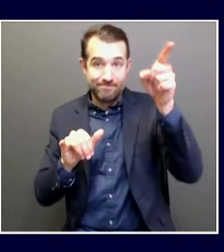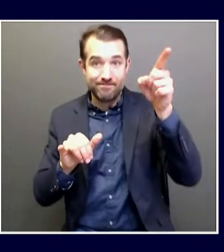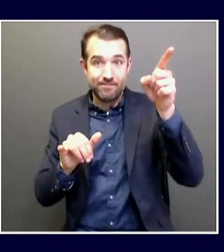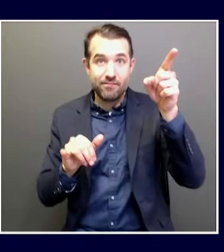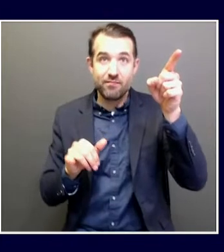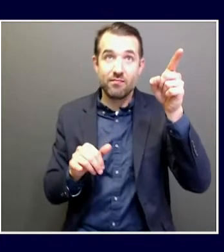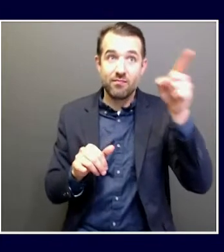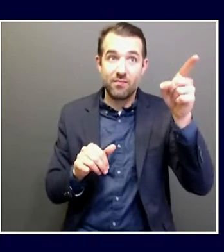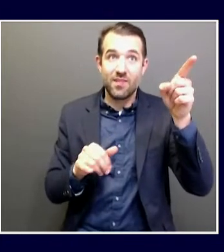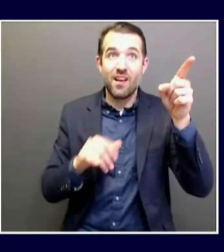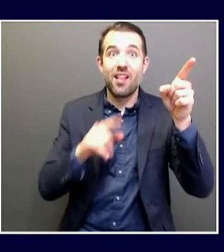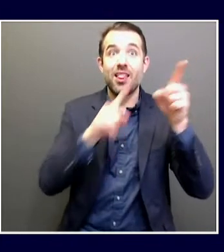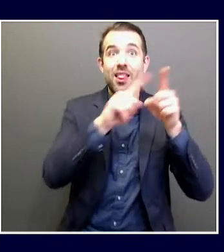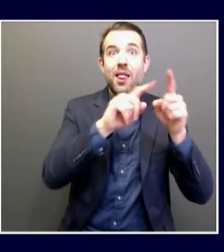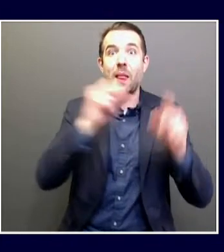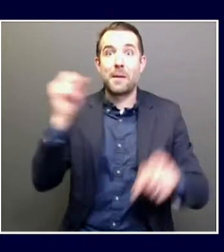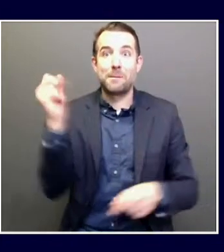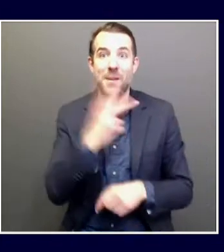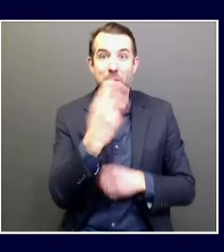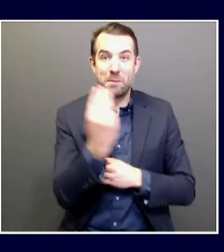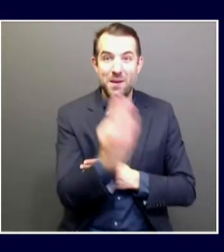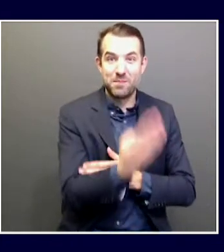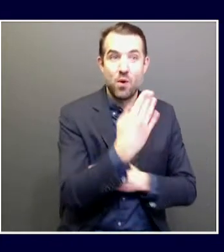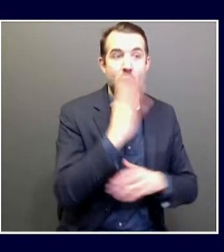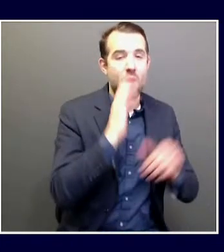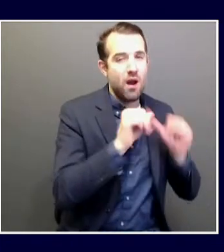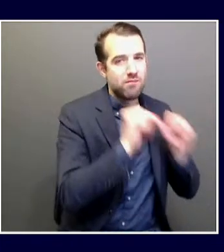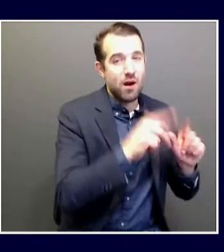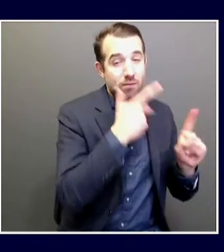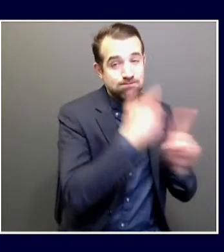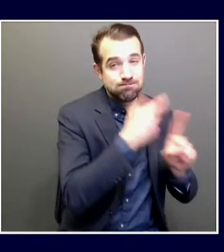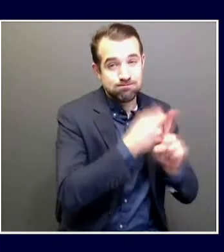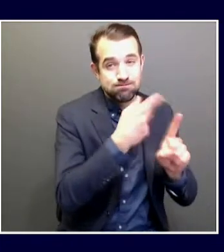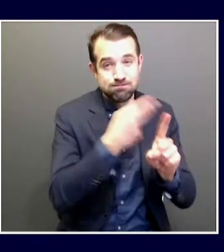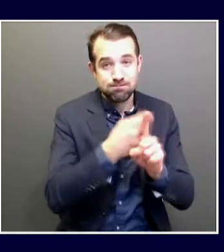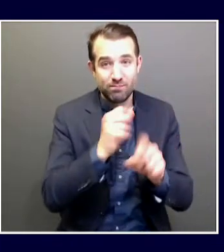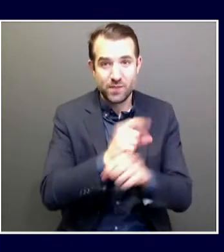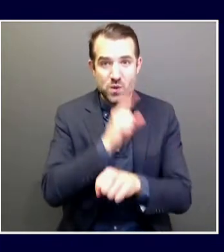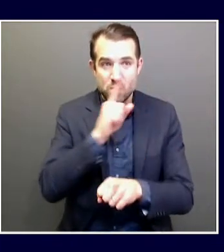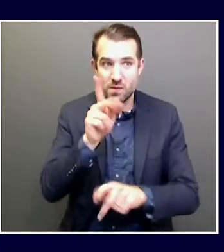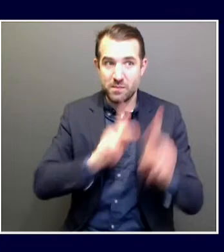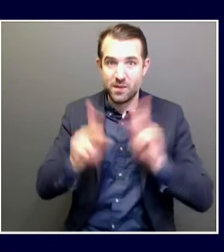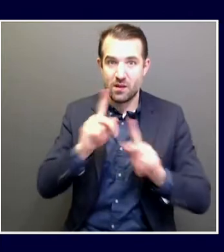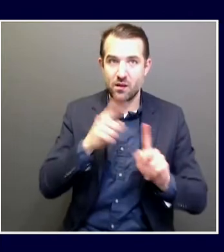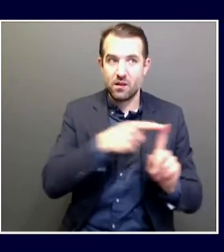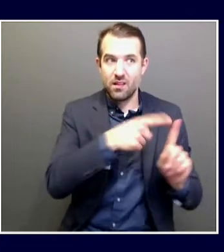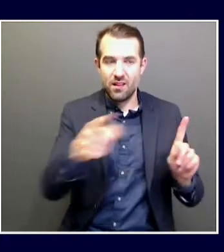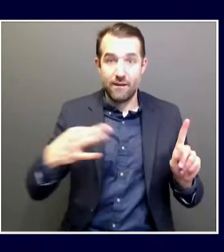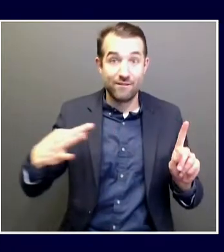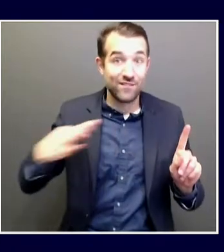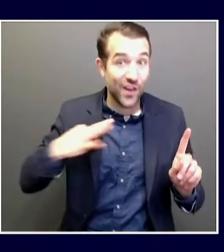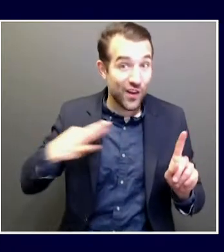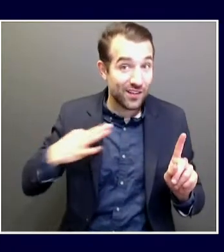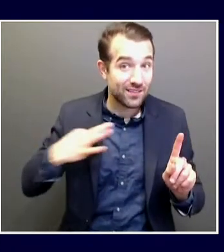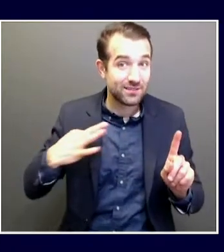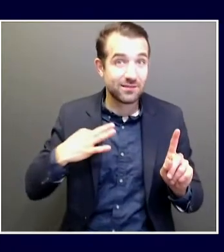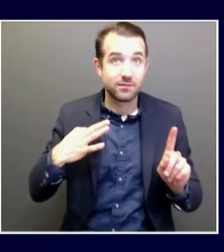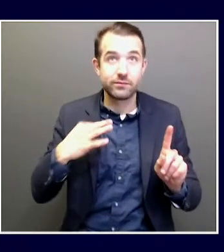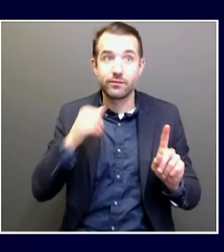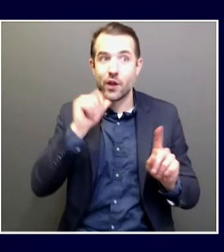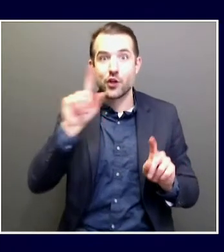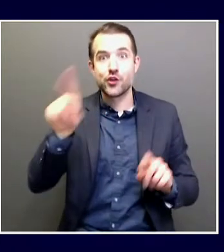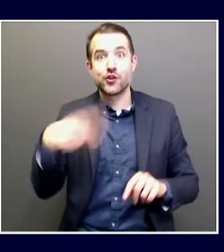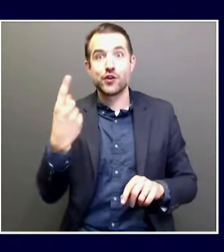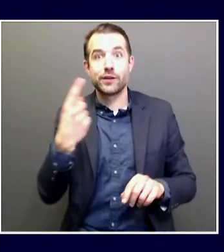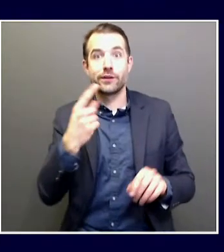back at the Armory, continuing to help people get their shots. It's not just at the Armory, though. Right now, there